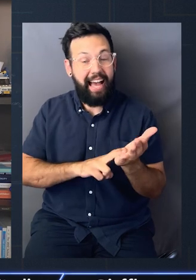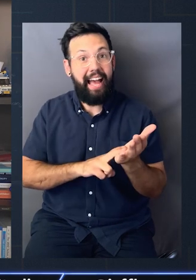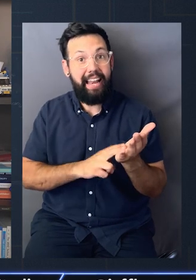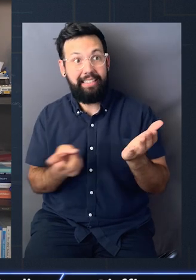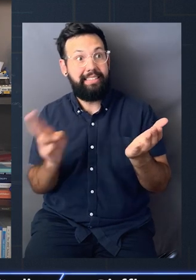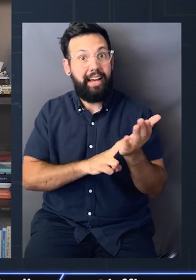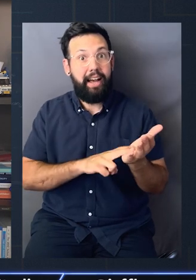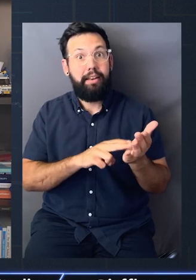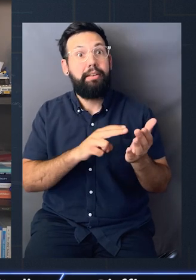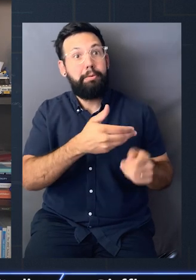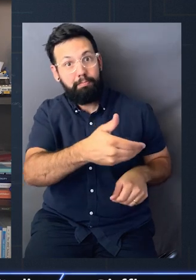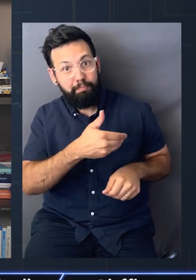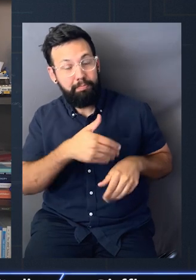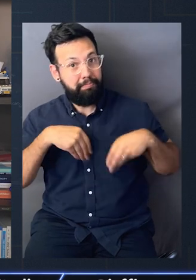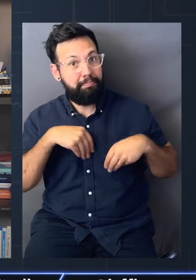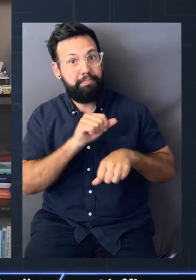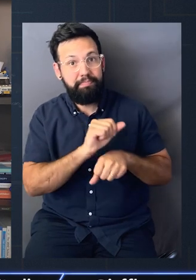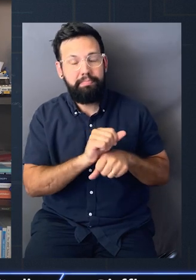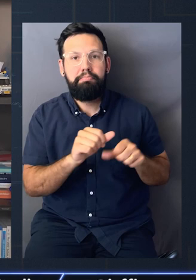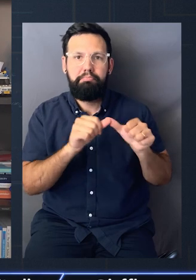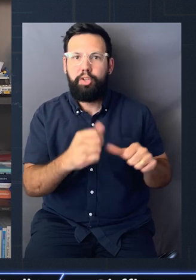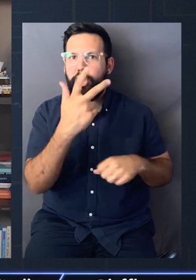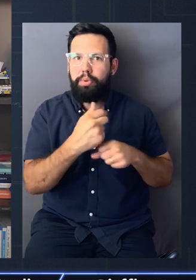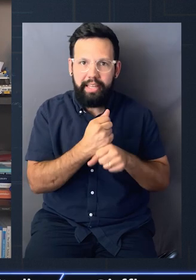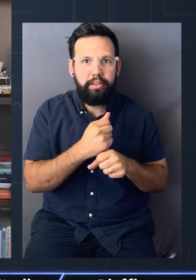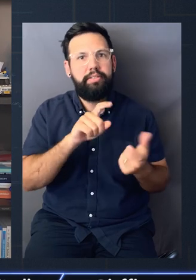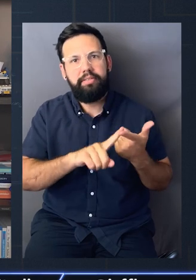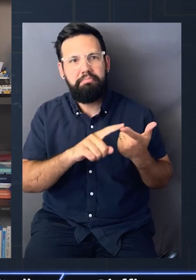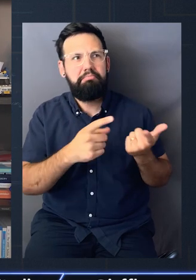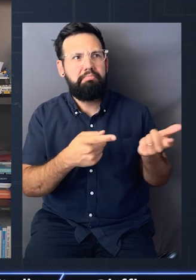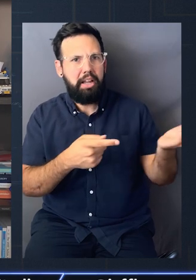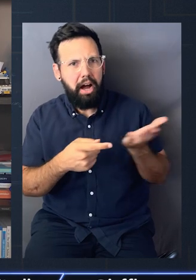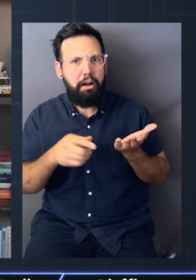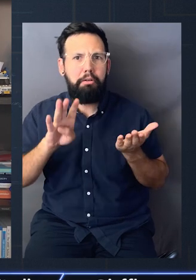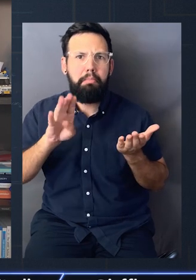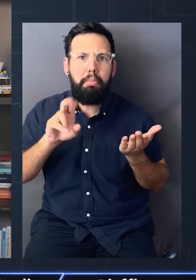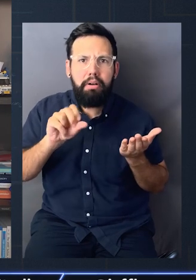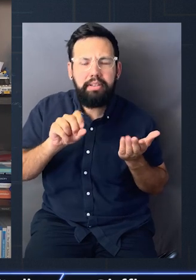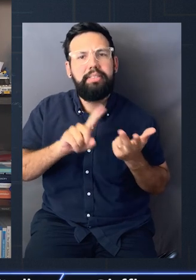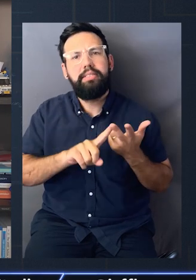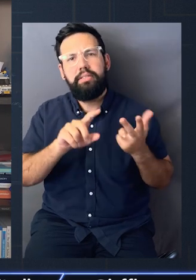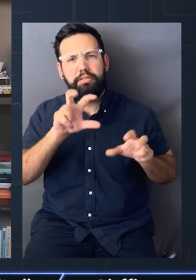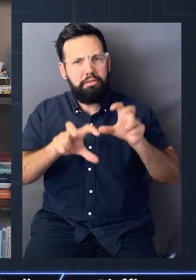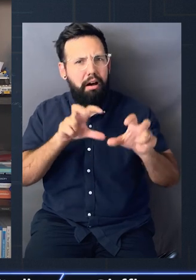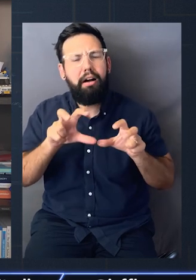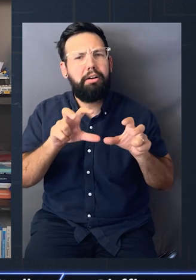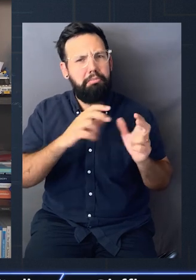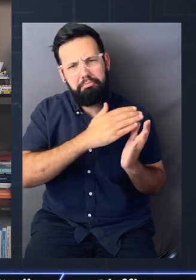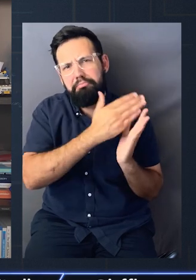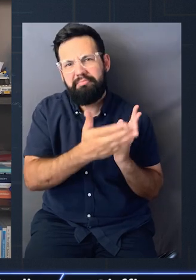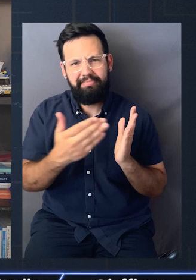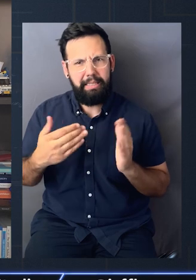3-year deal with relocation and starting bonus and vesting schedule, all the usual kind of stuff. So I'm really committed to